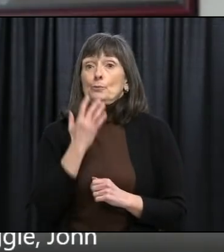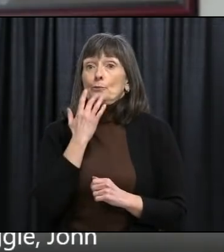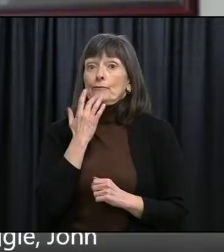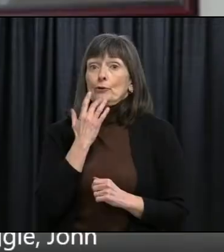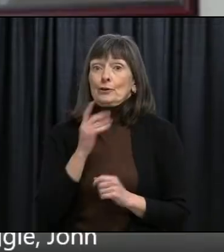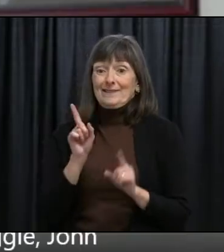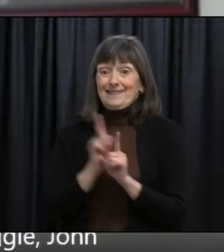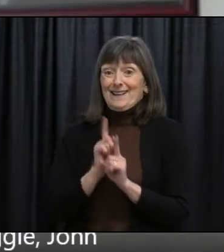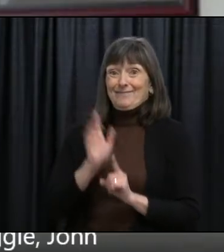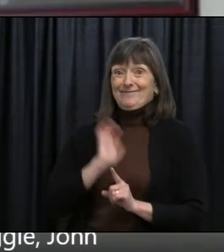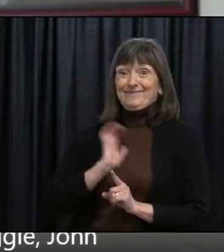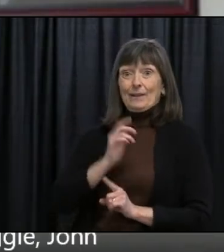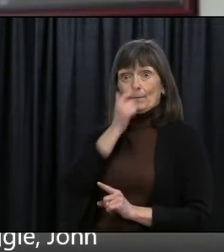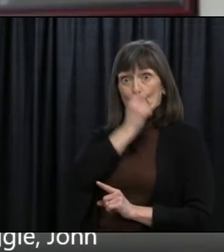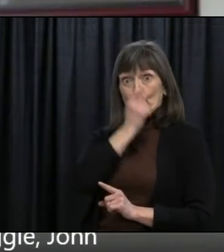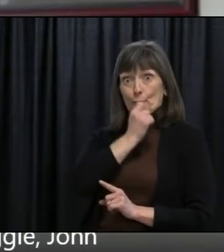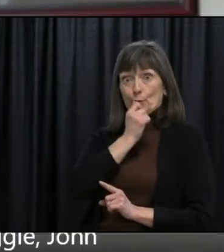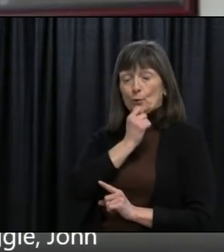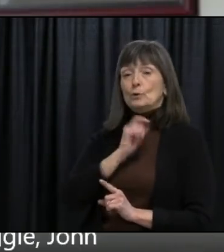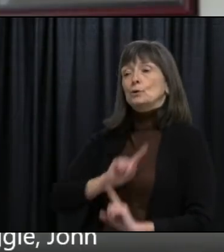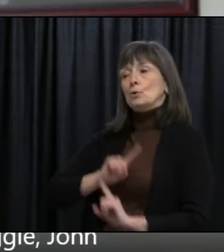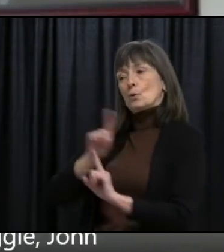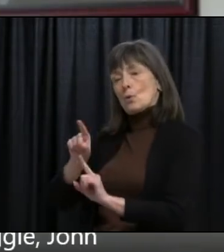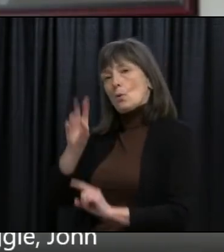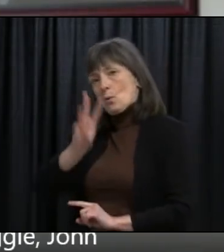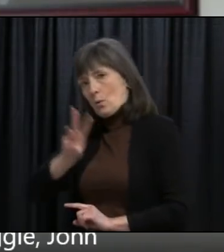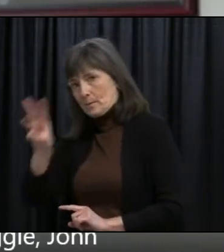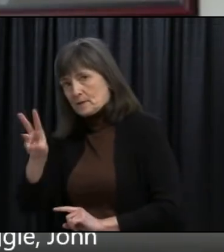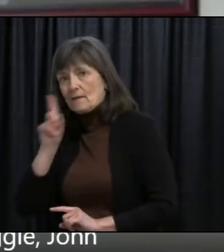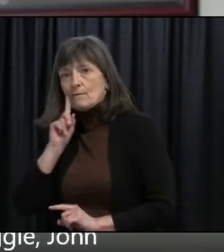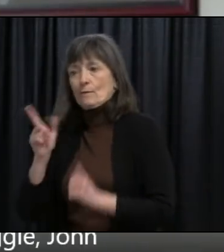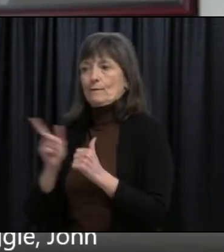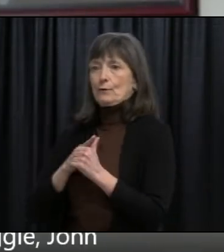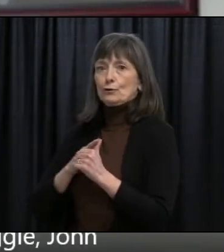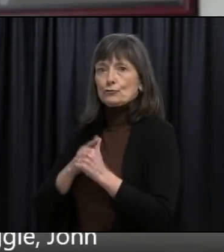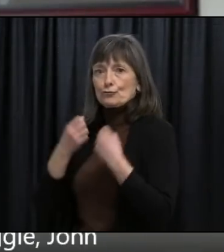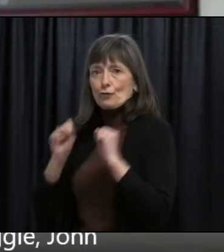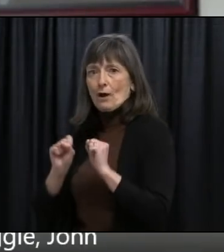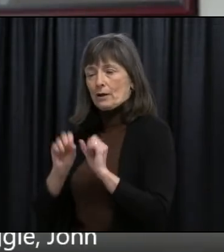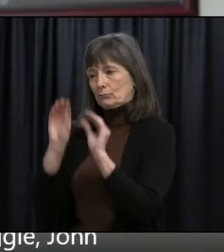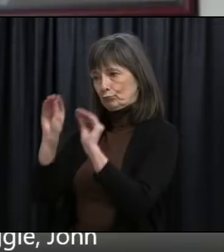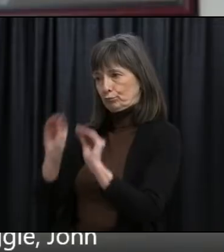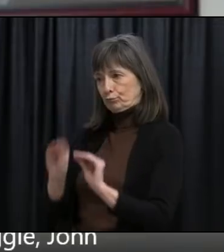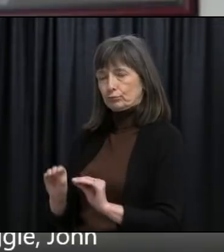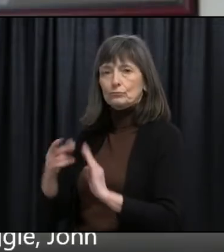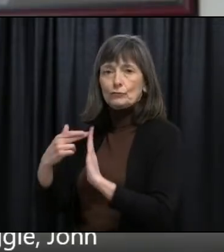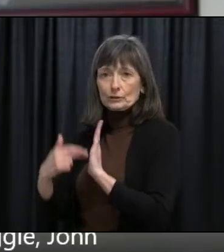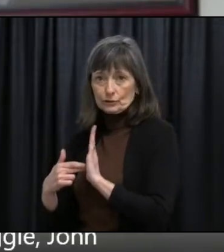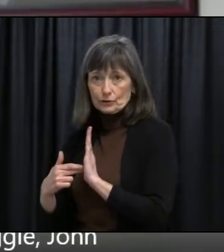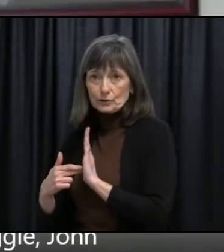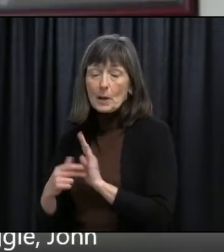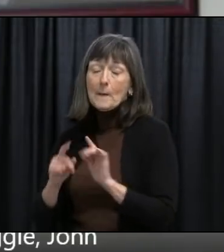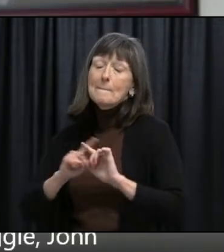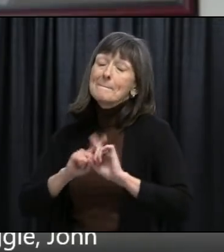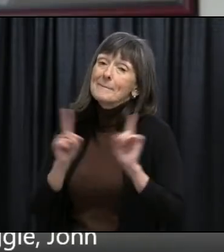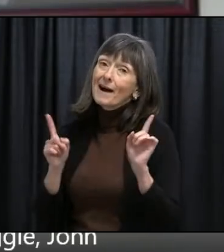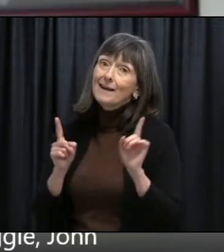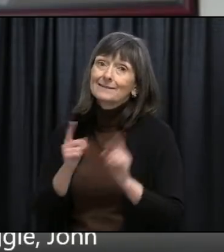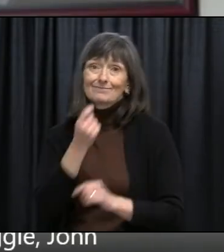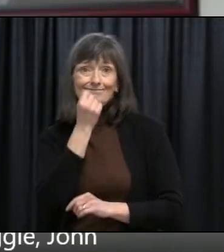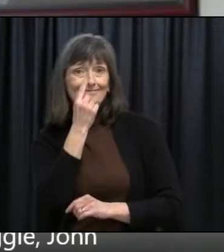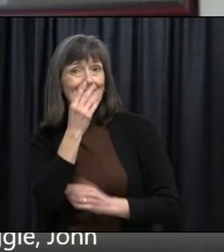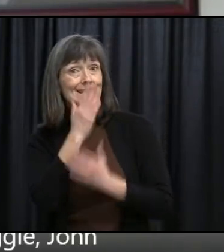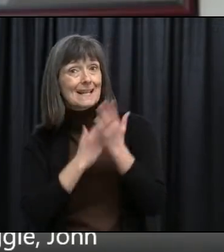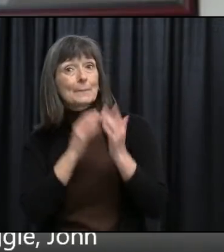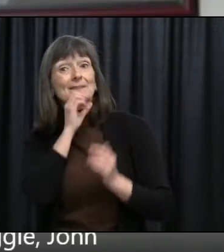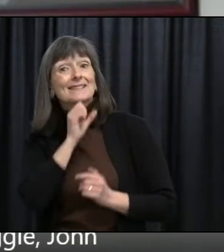which is to use the website as a port of first call. We do acknowledge, though, that with some seniors that may